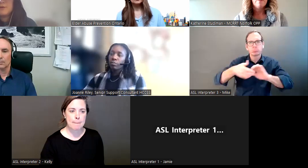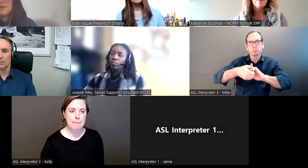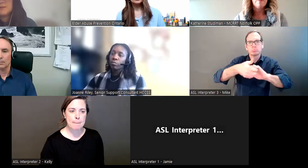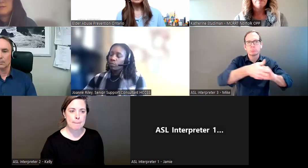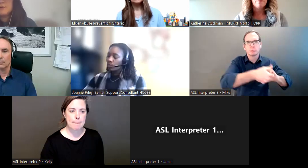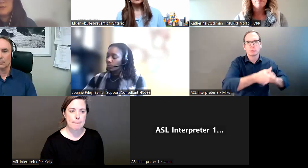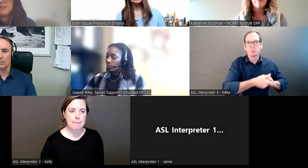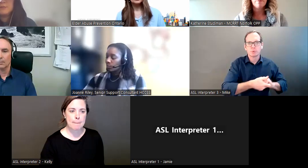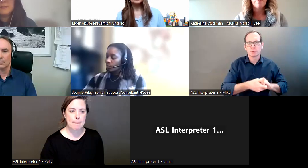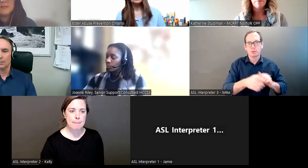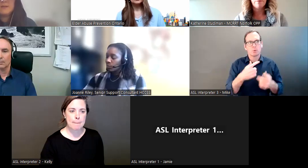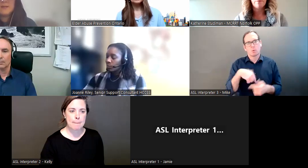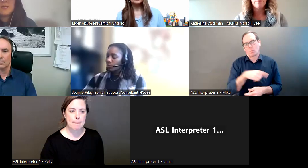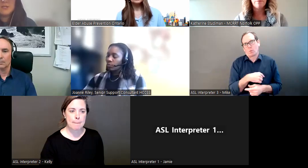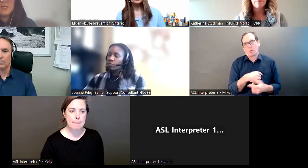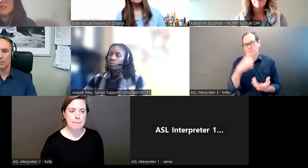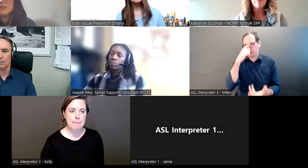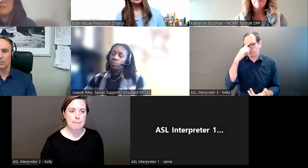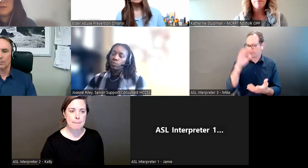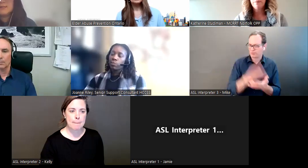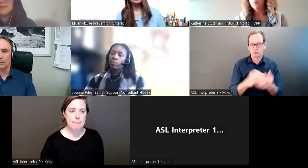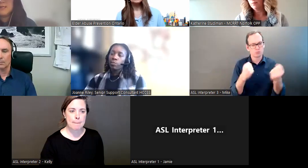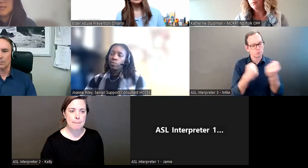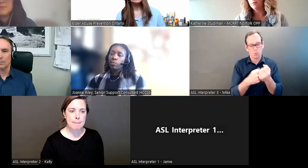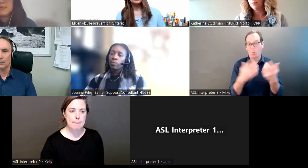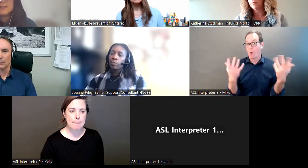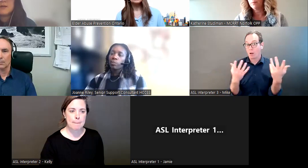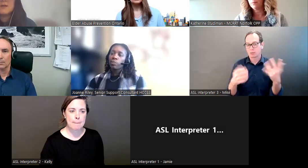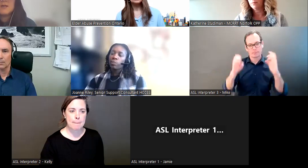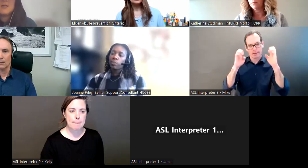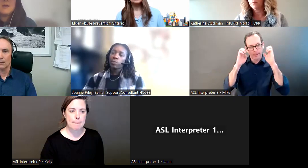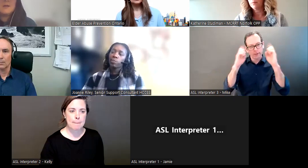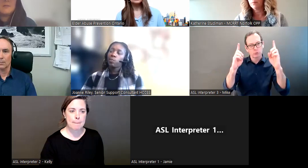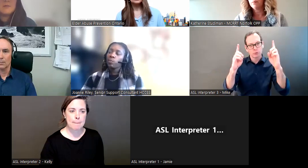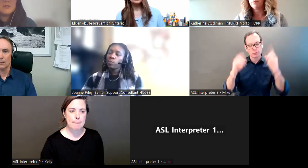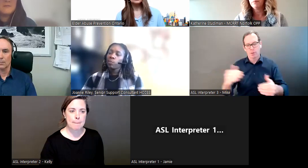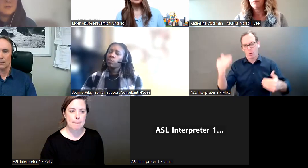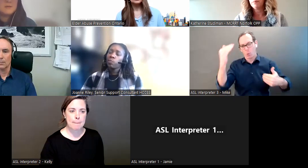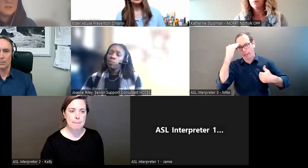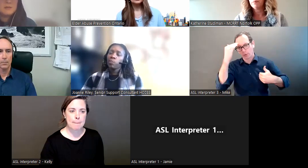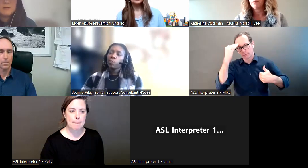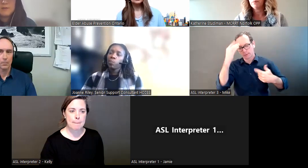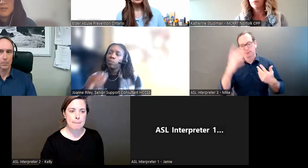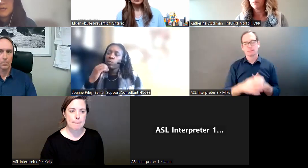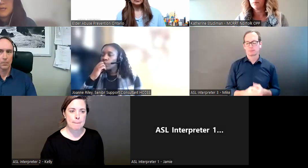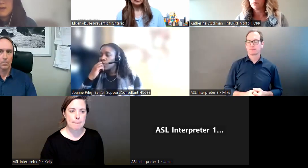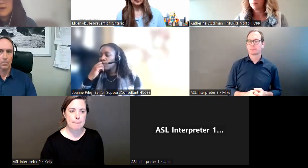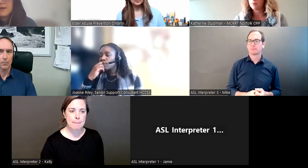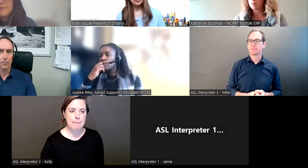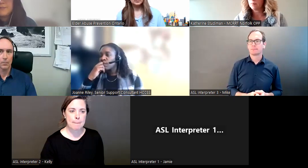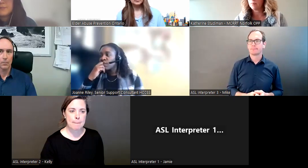in our community. So we really do believe in education and awareness as a key piece there. In regards to funding, we do have